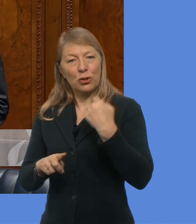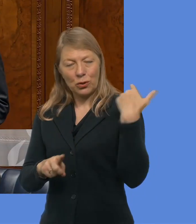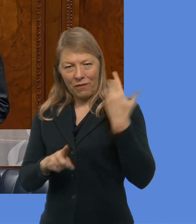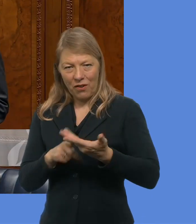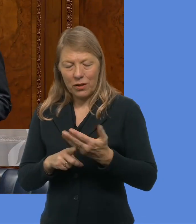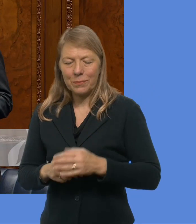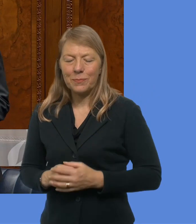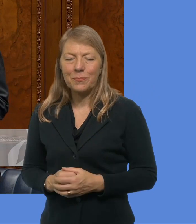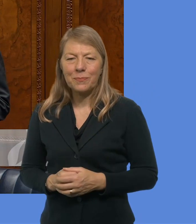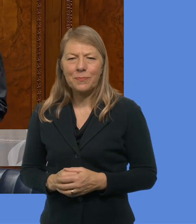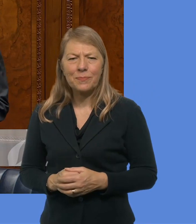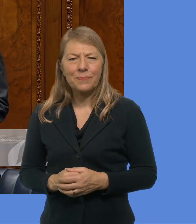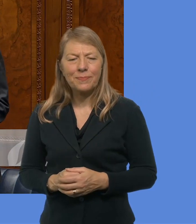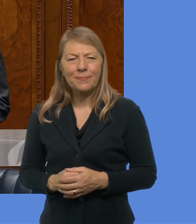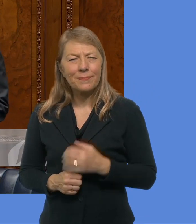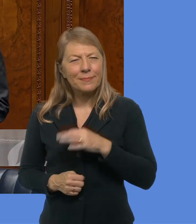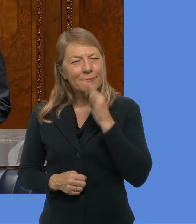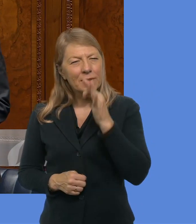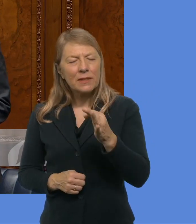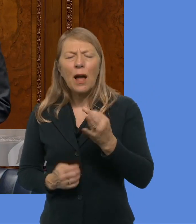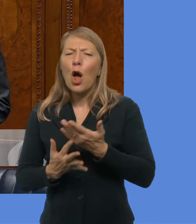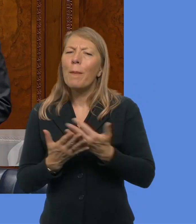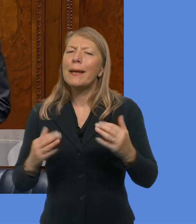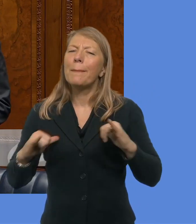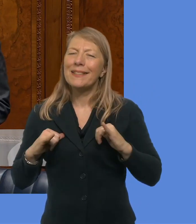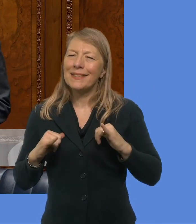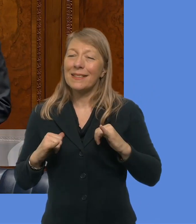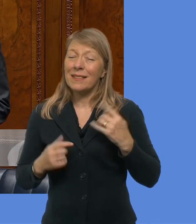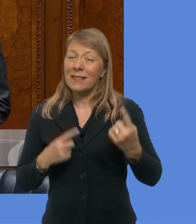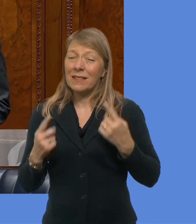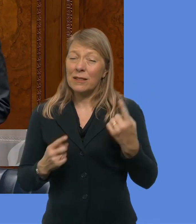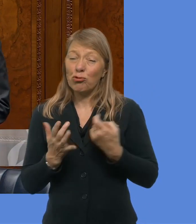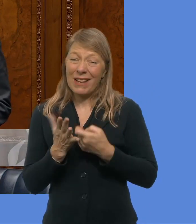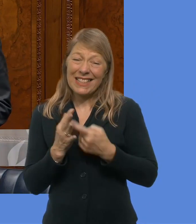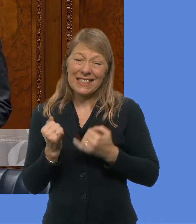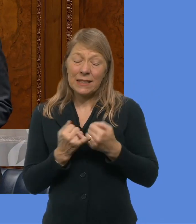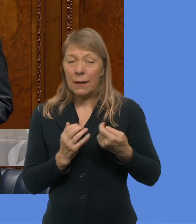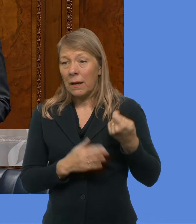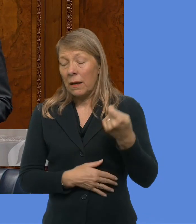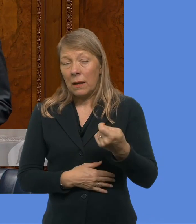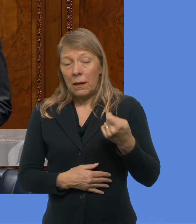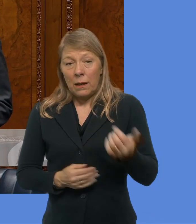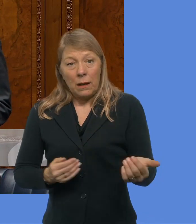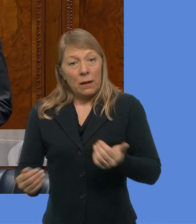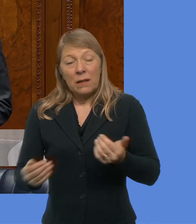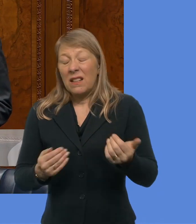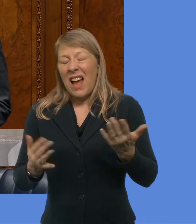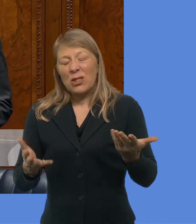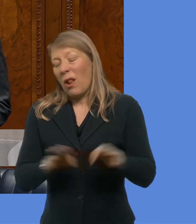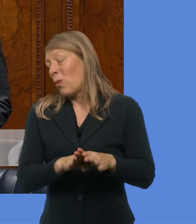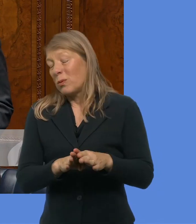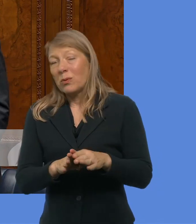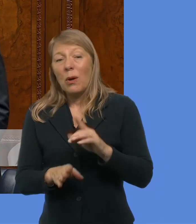to tell us how many rate-paying businesses have had to close their doors permanently since the restoration